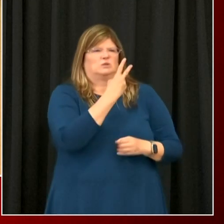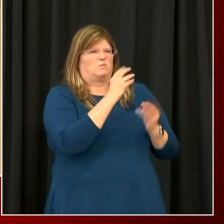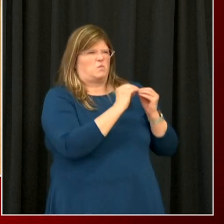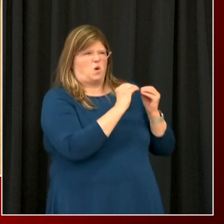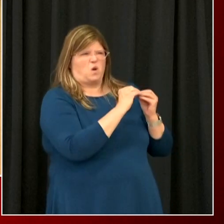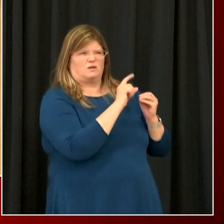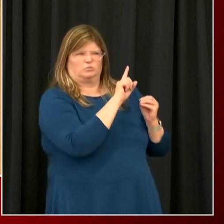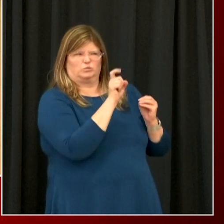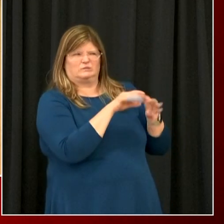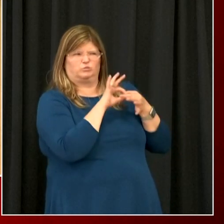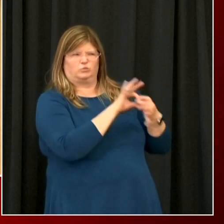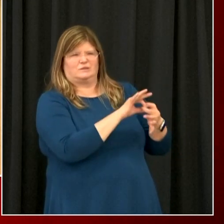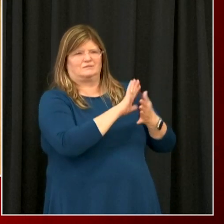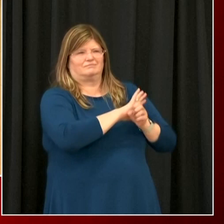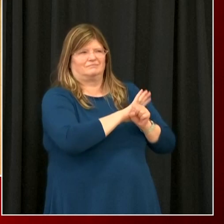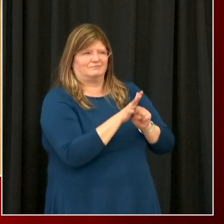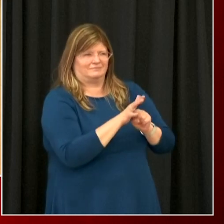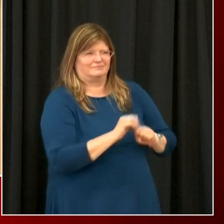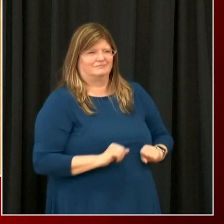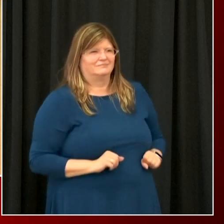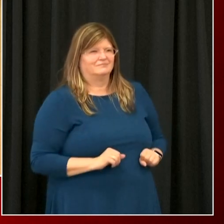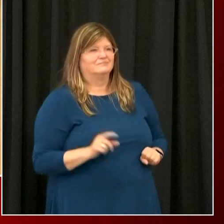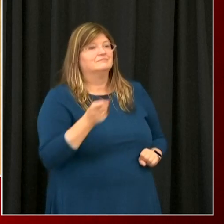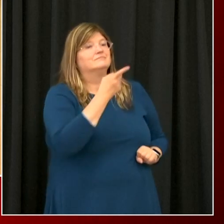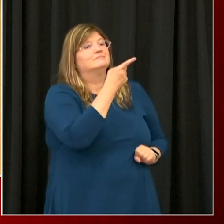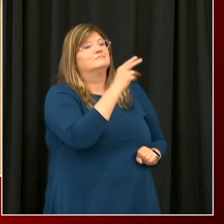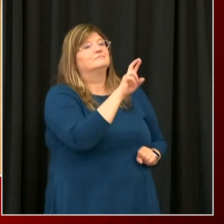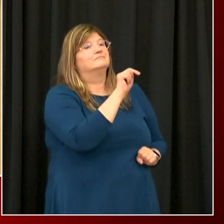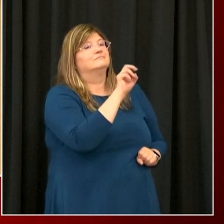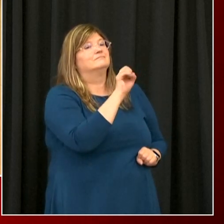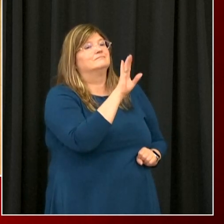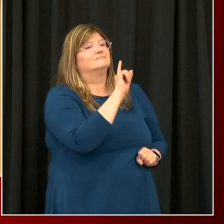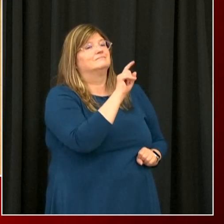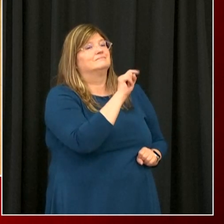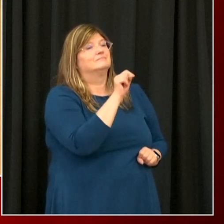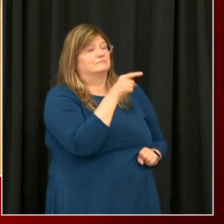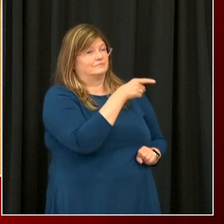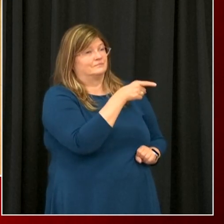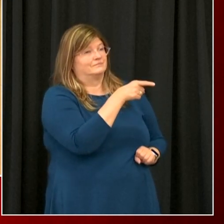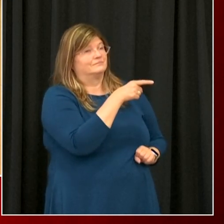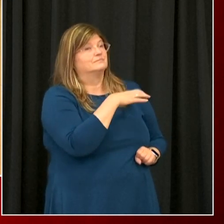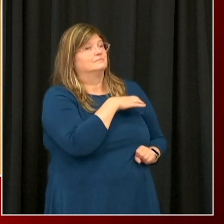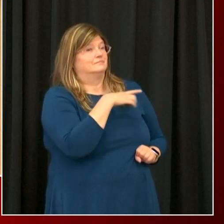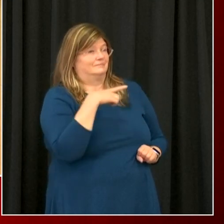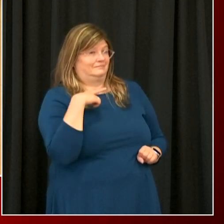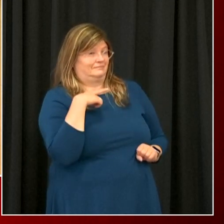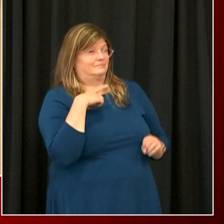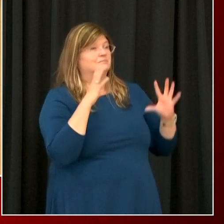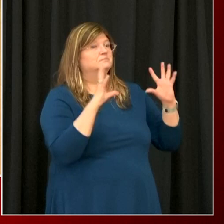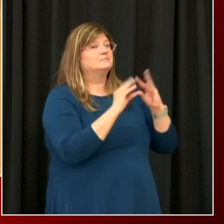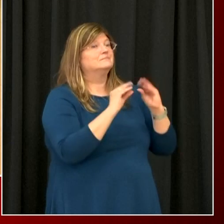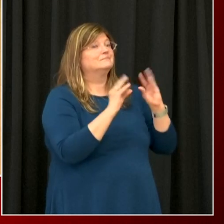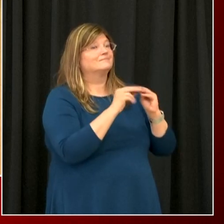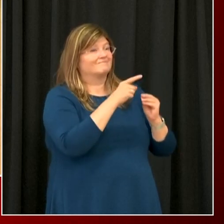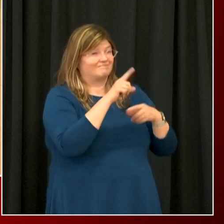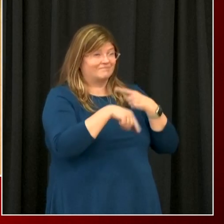Dr. Nesbitt, I heard you in today's council hearing talk about preparations for a vaccine. I understood those to